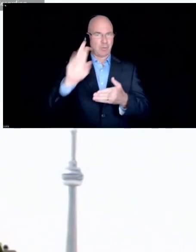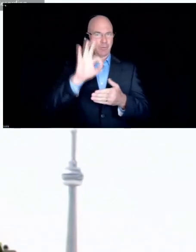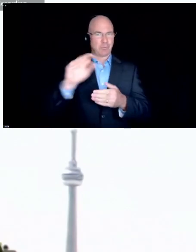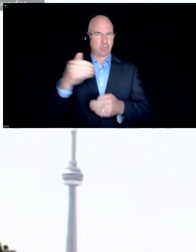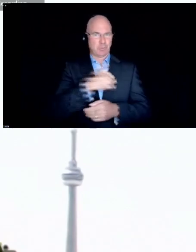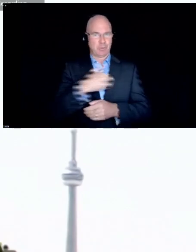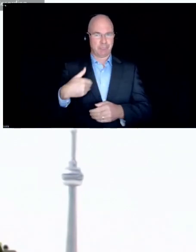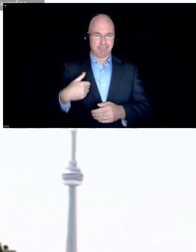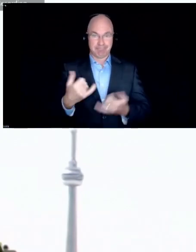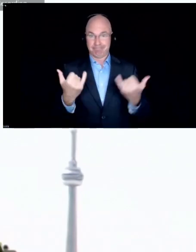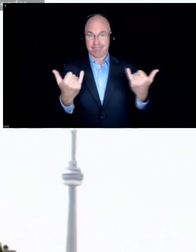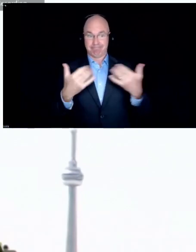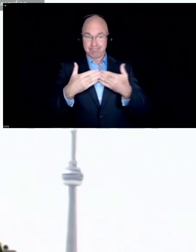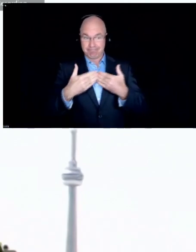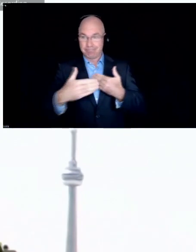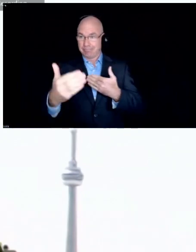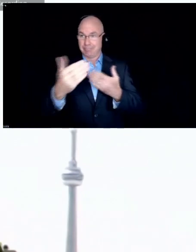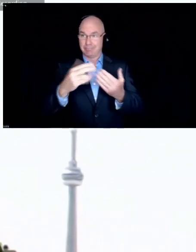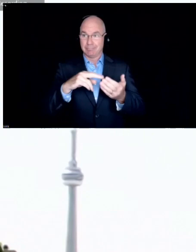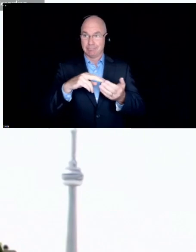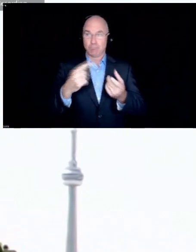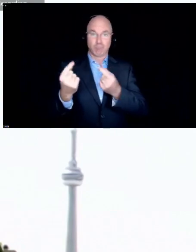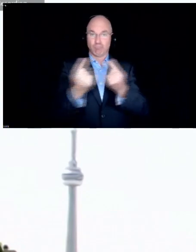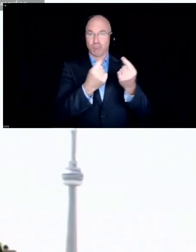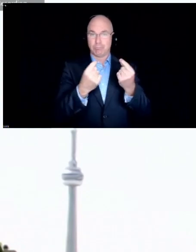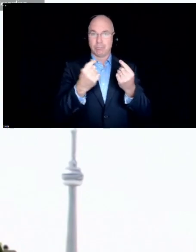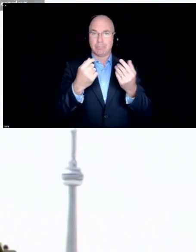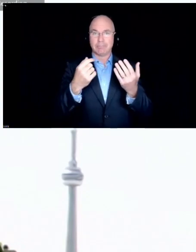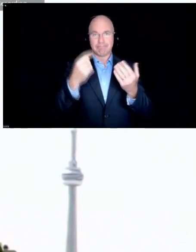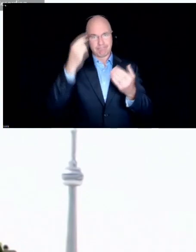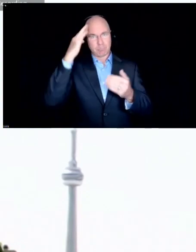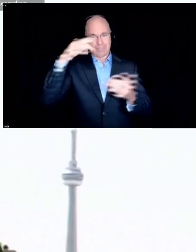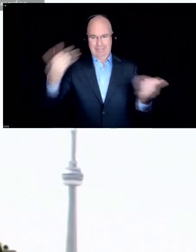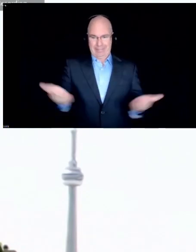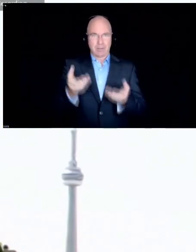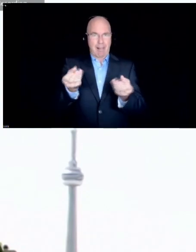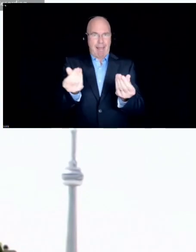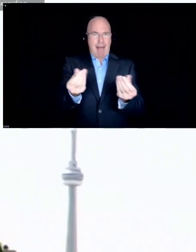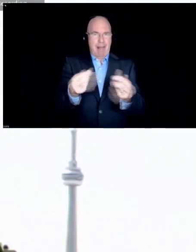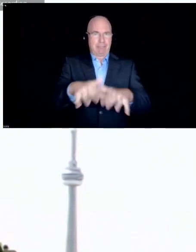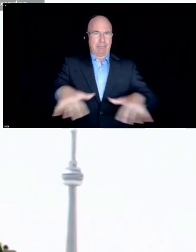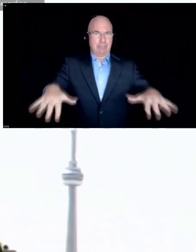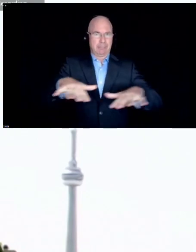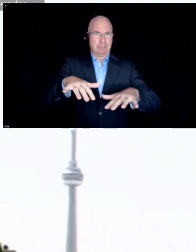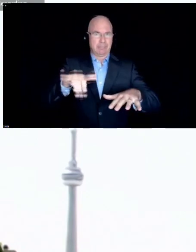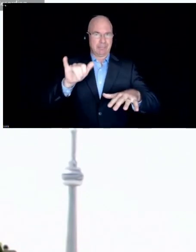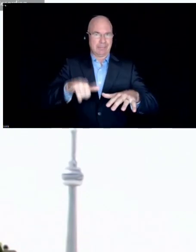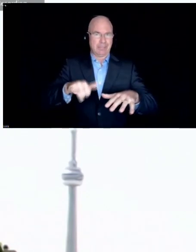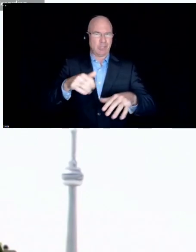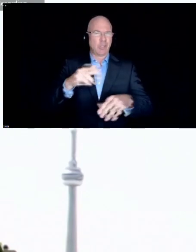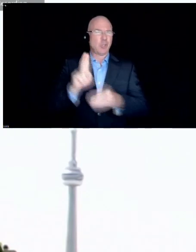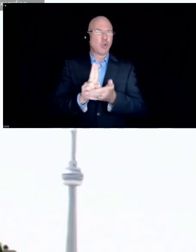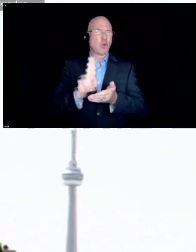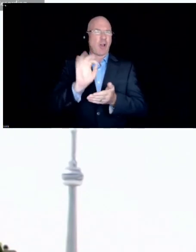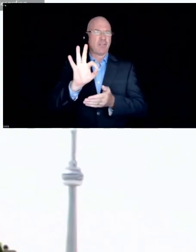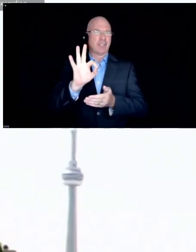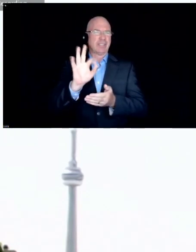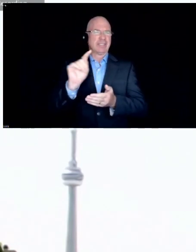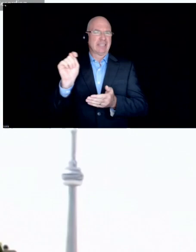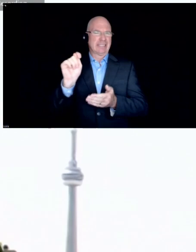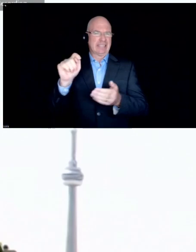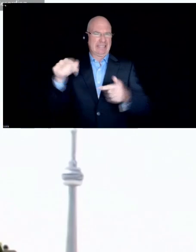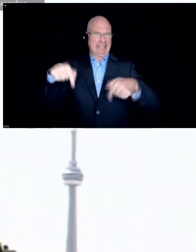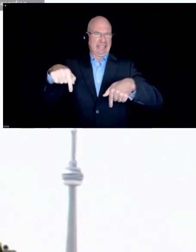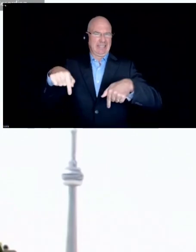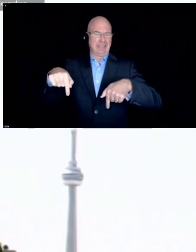of today's proceedings, I wish to acknowledge this land on which the University of Toronto operates, and in doing so,